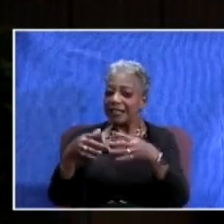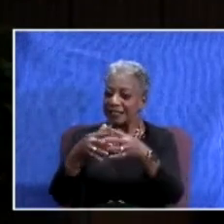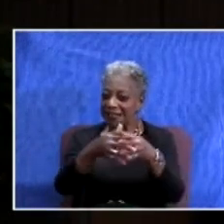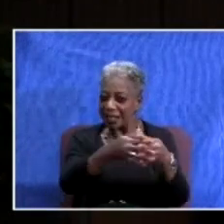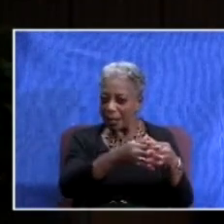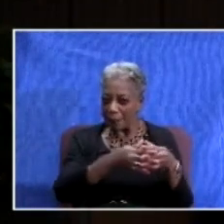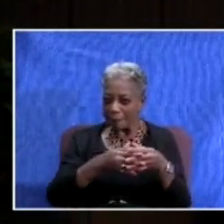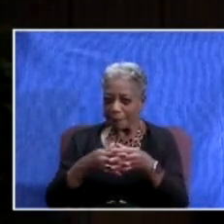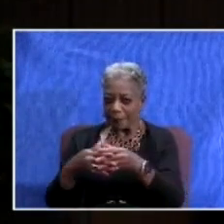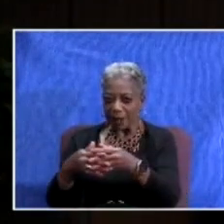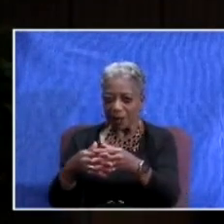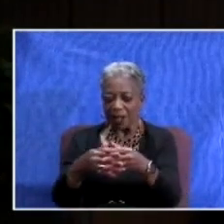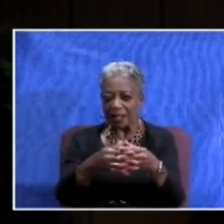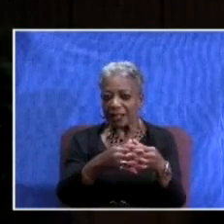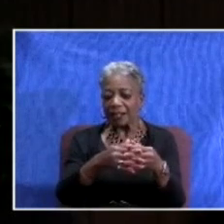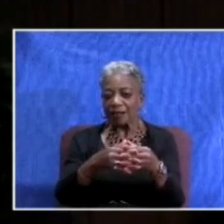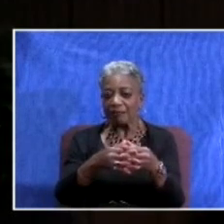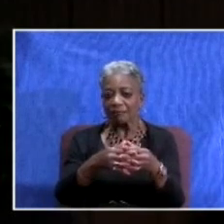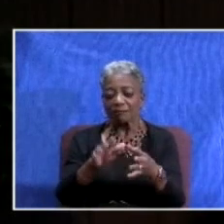Japanese fought against America.